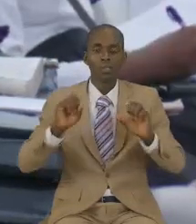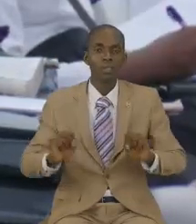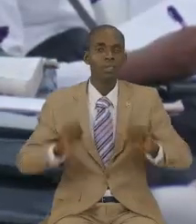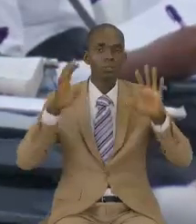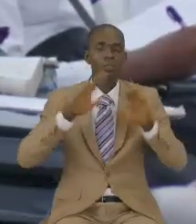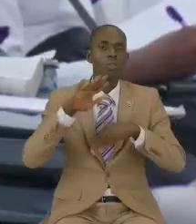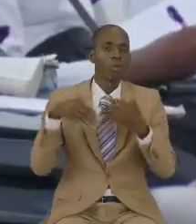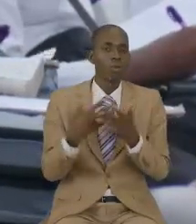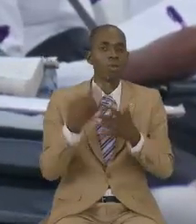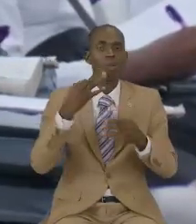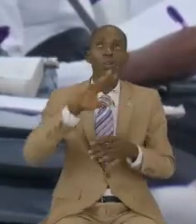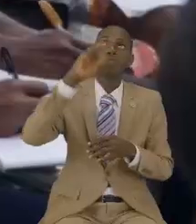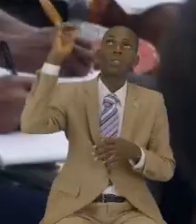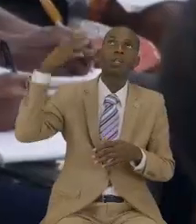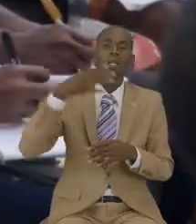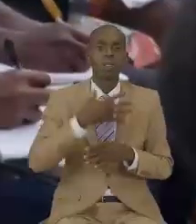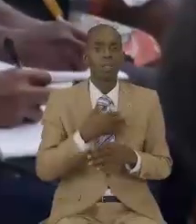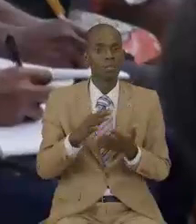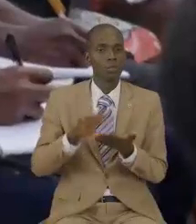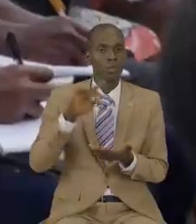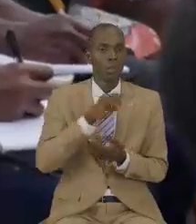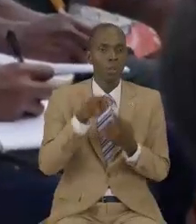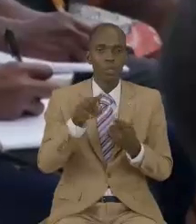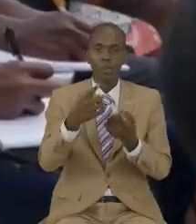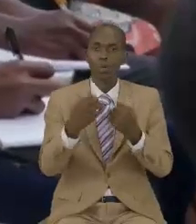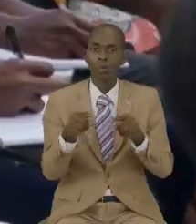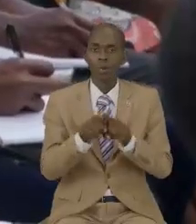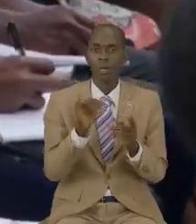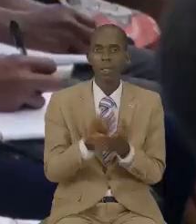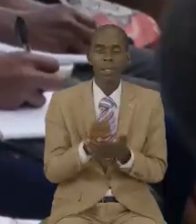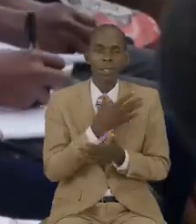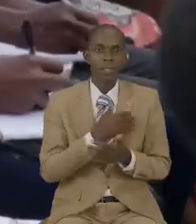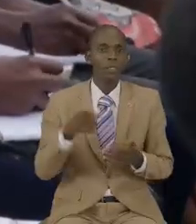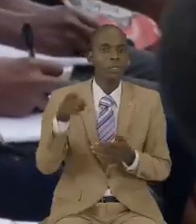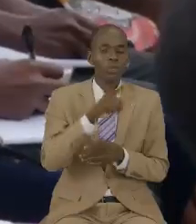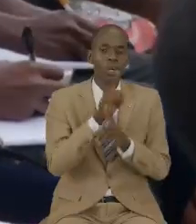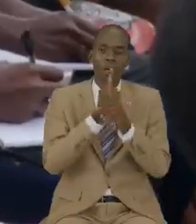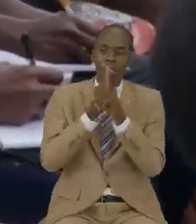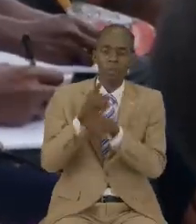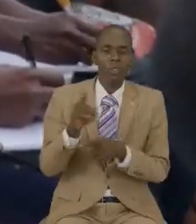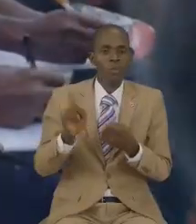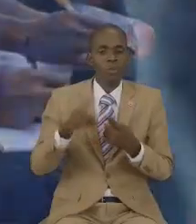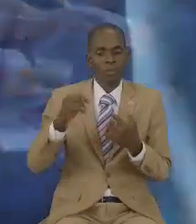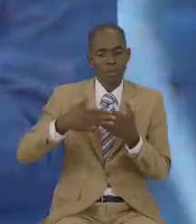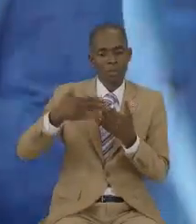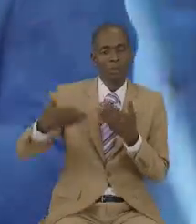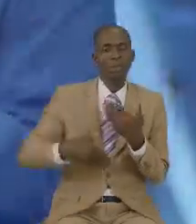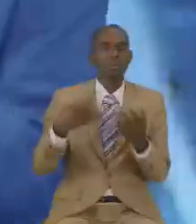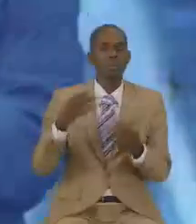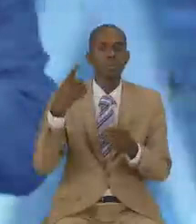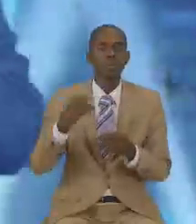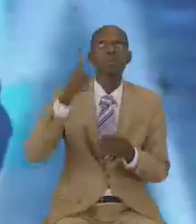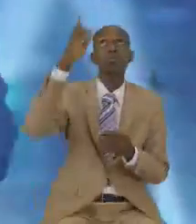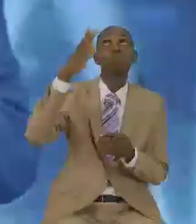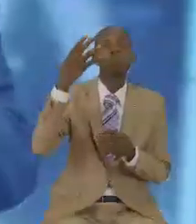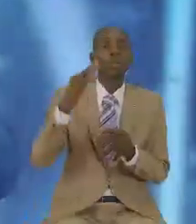of grace and glory. When you come like that and you respond to the invitation of the God of